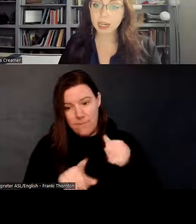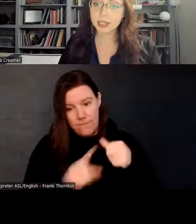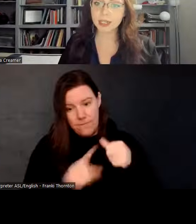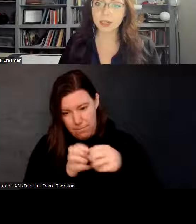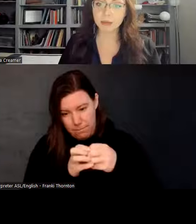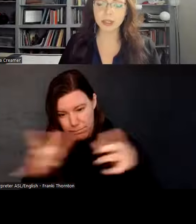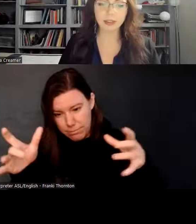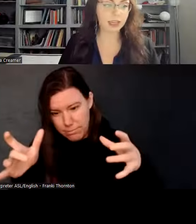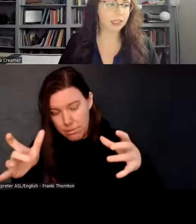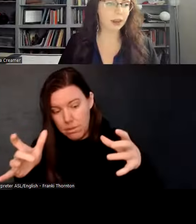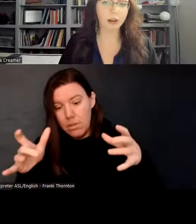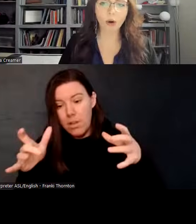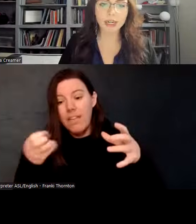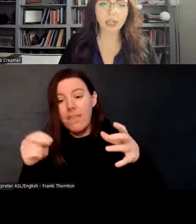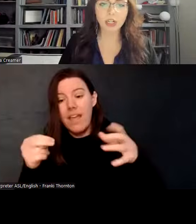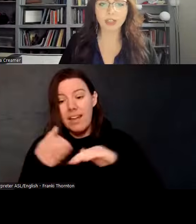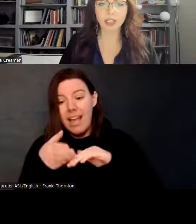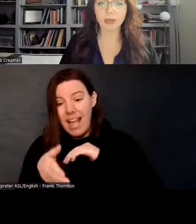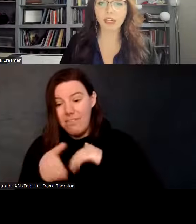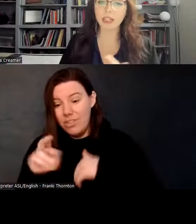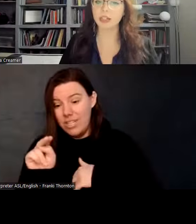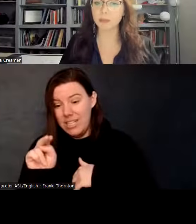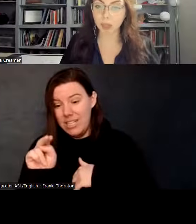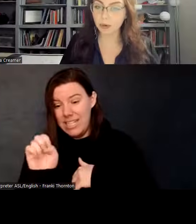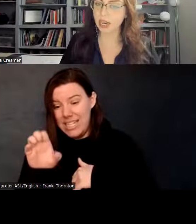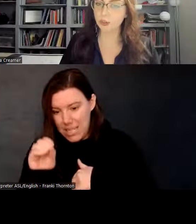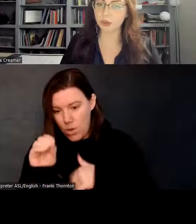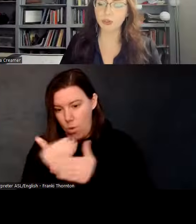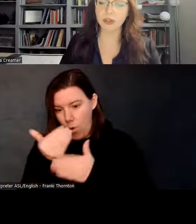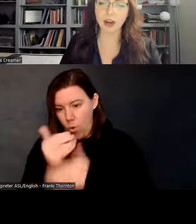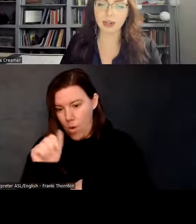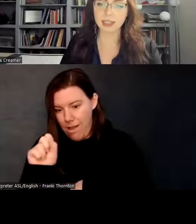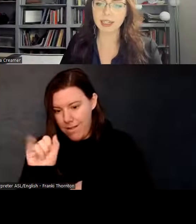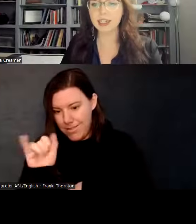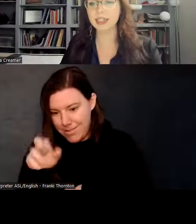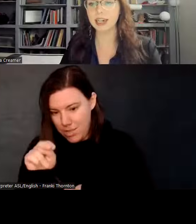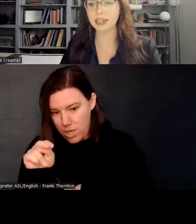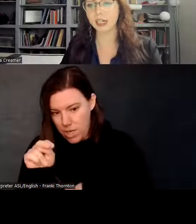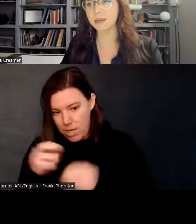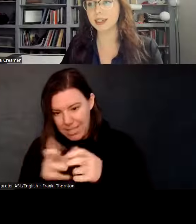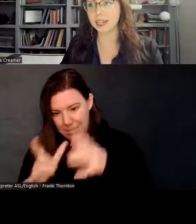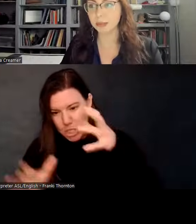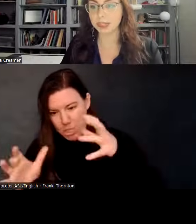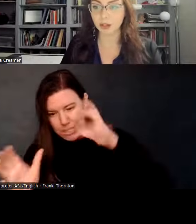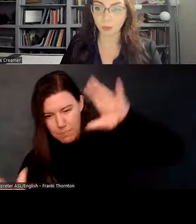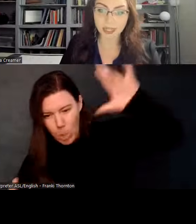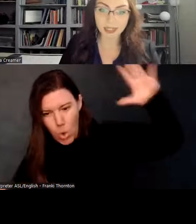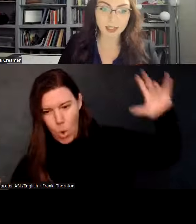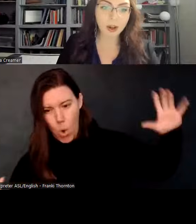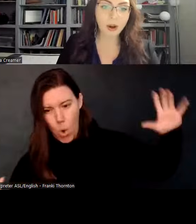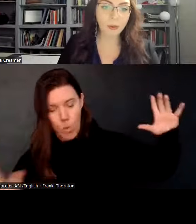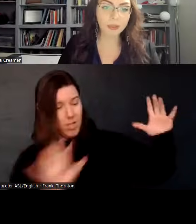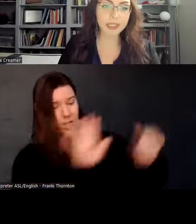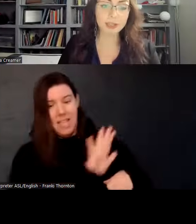following Neo-Assyrian period then saw the culmination of this expansion, exploding outward to Iran in the east and Egypt and Cyprus in the